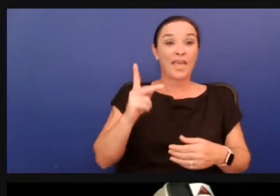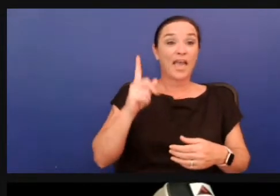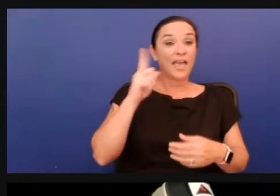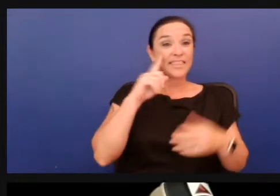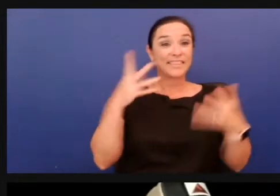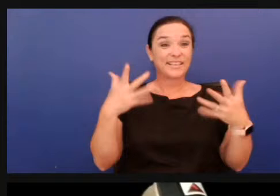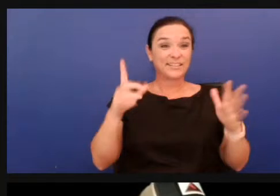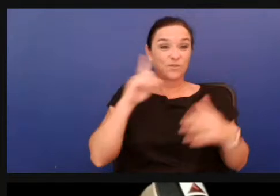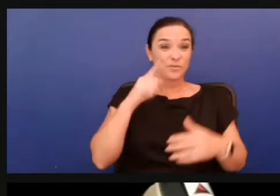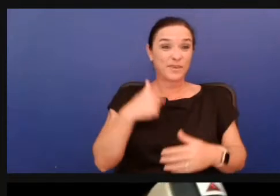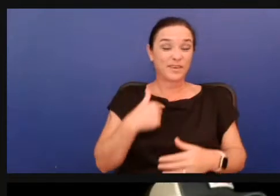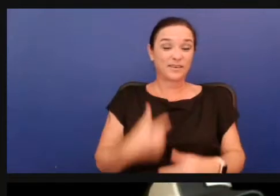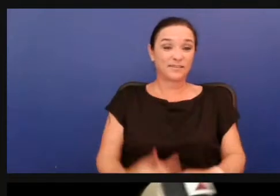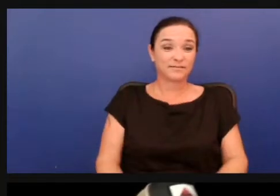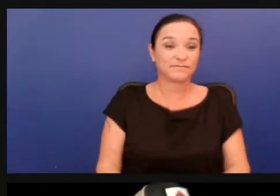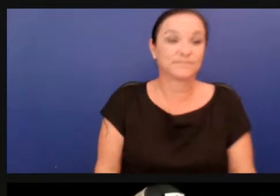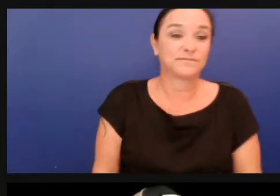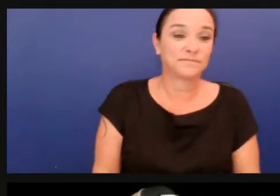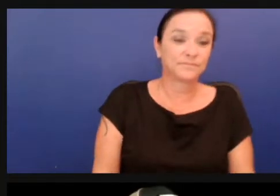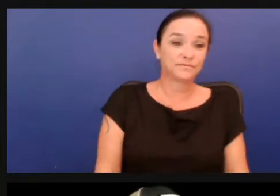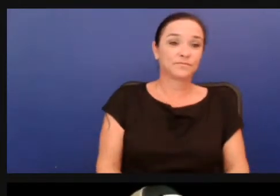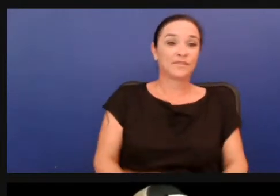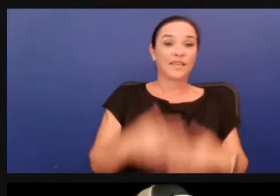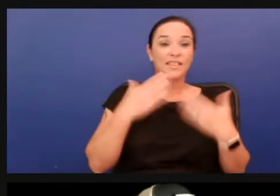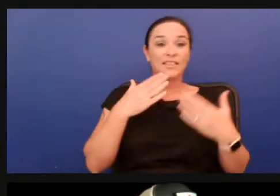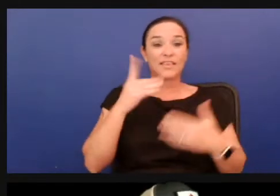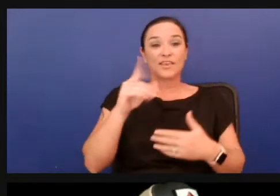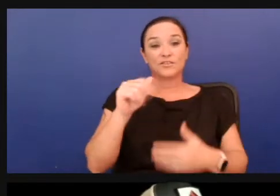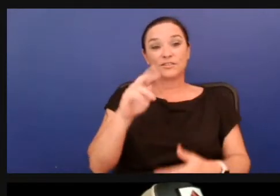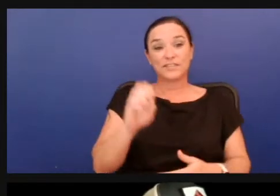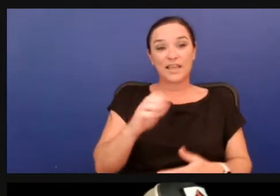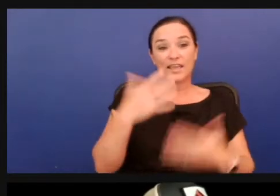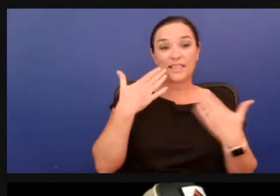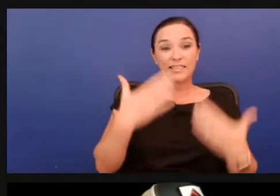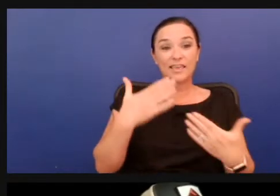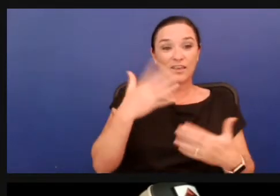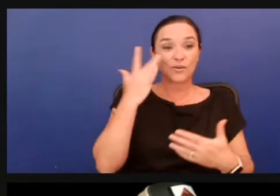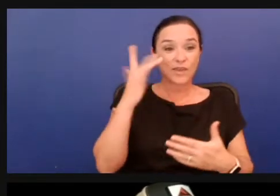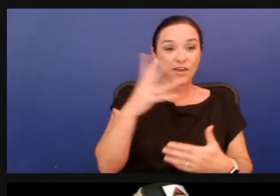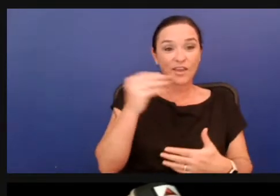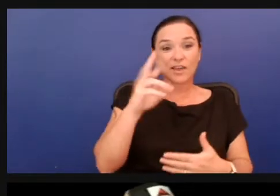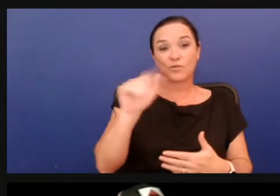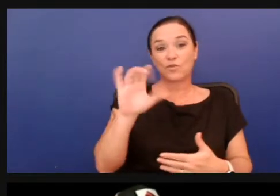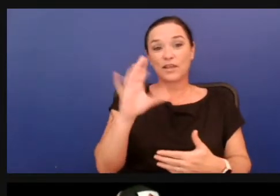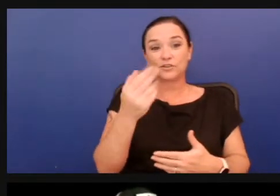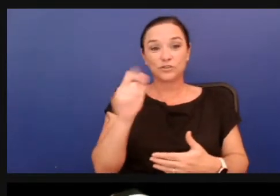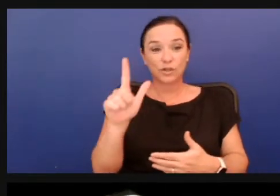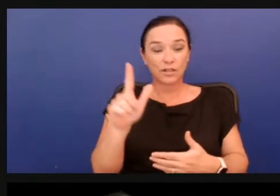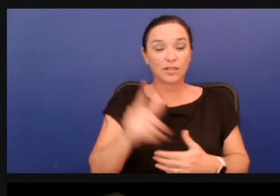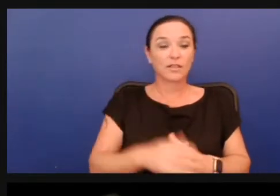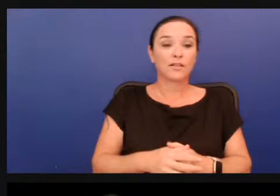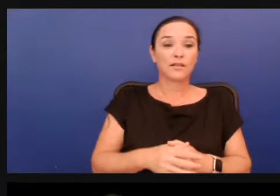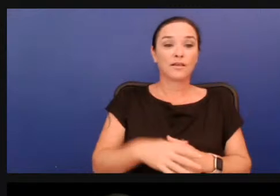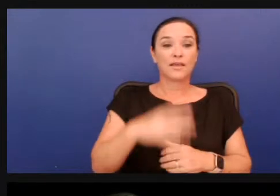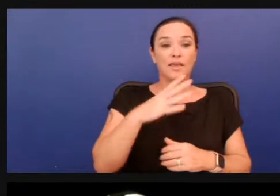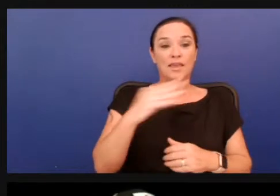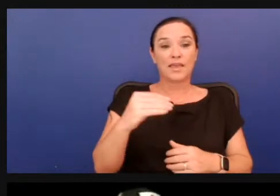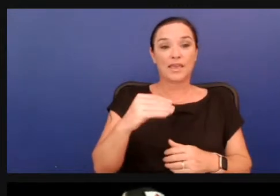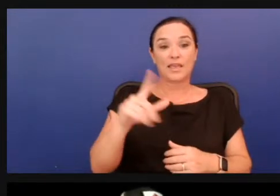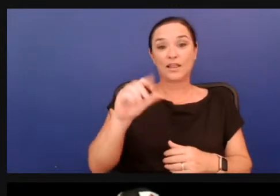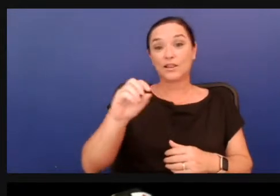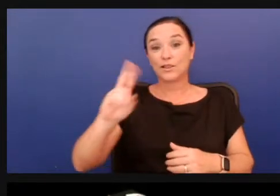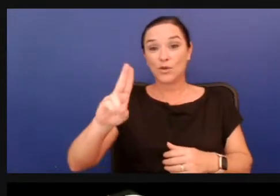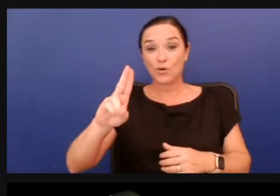me. Okay, thanks, Dane. Thanks, Carrie and Rachel. And Lou in the back